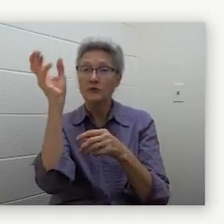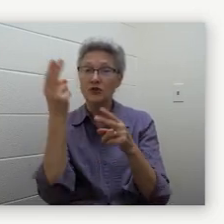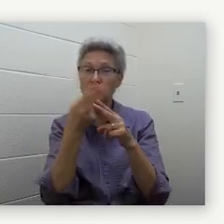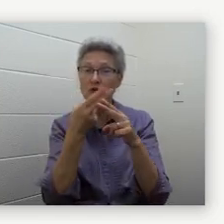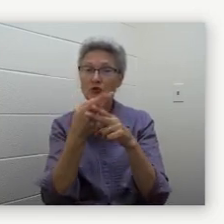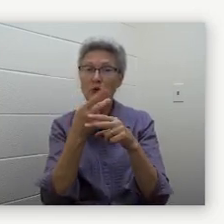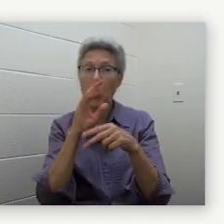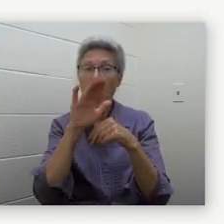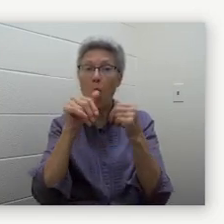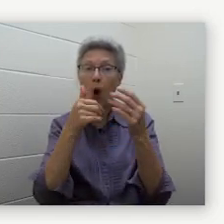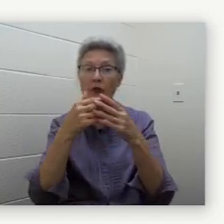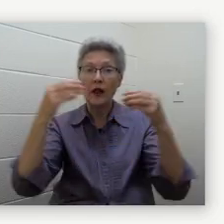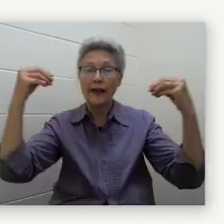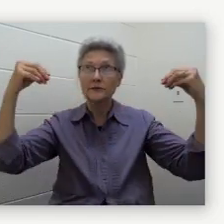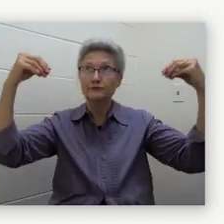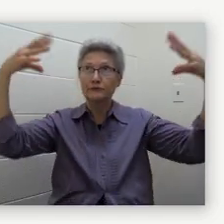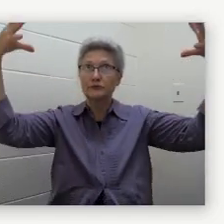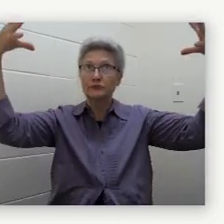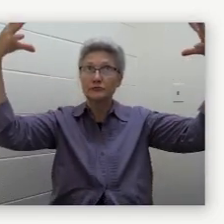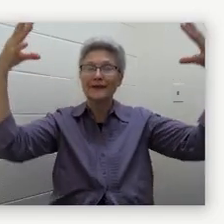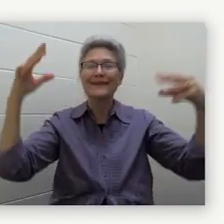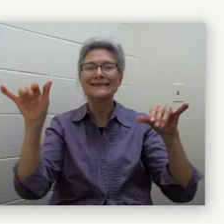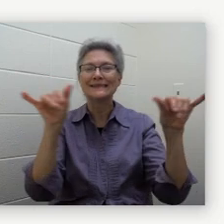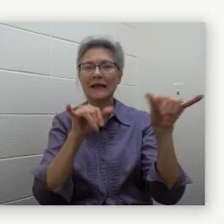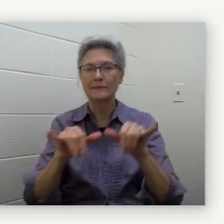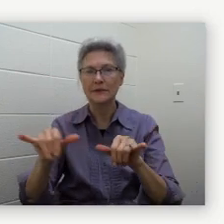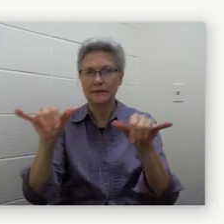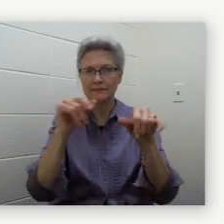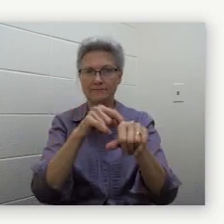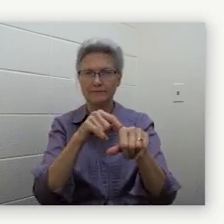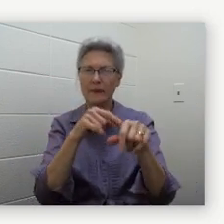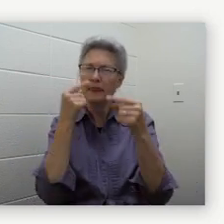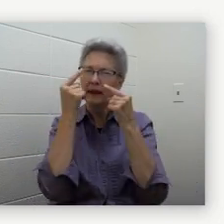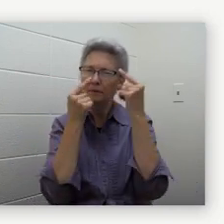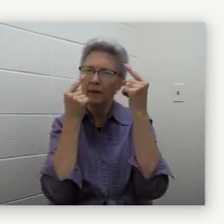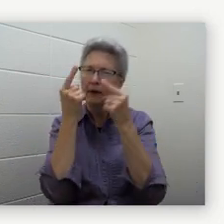it, really think about what you would do to solve this, and I'm going to do the same.